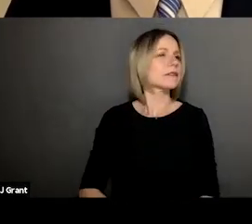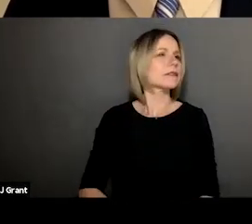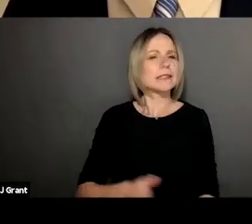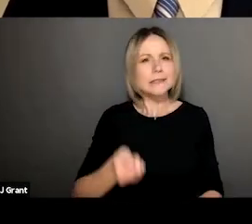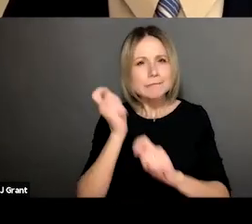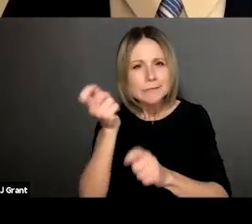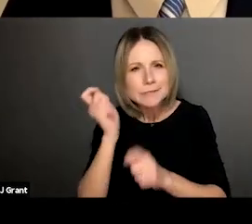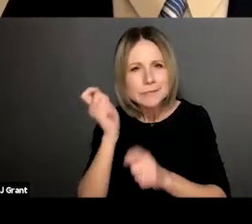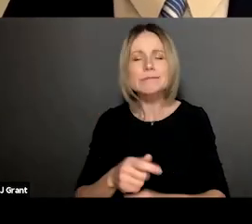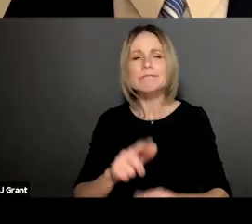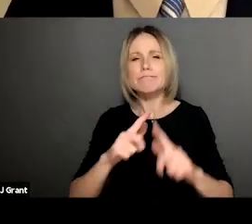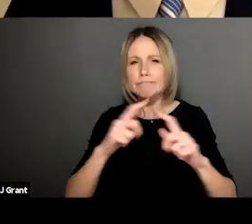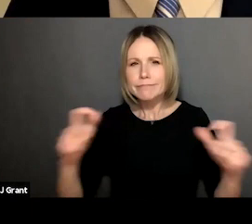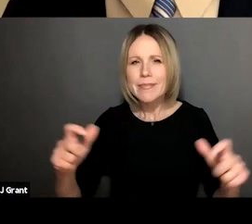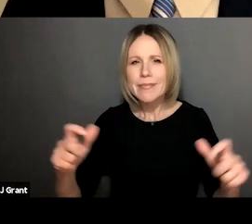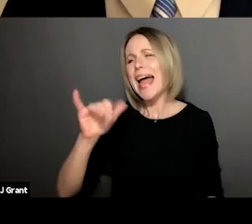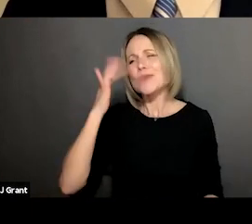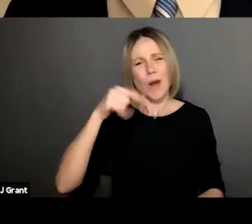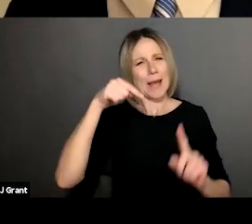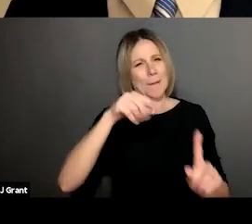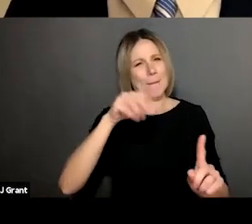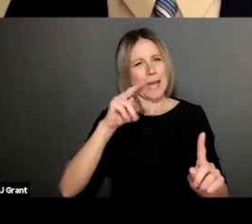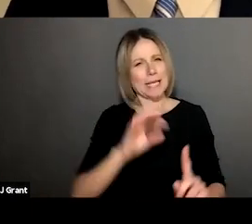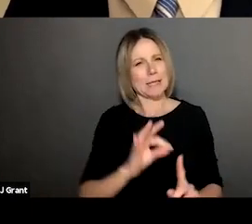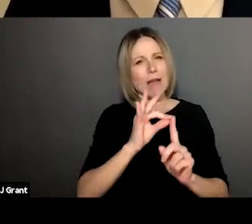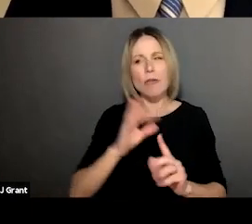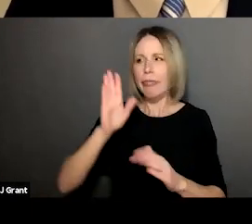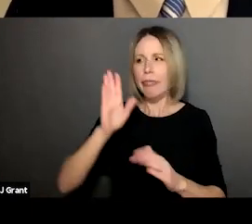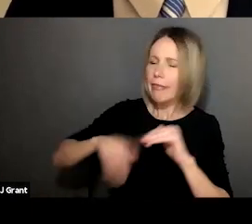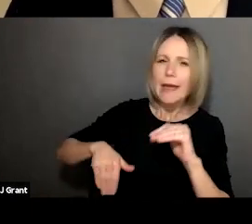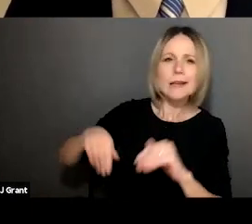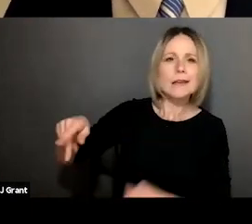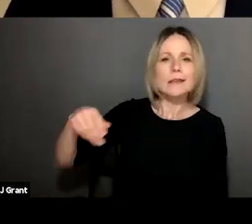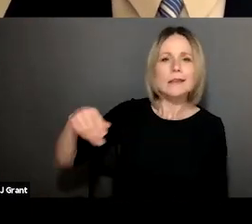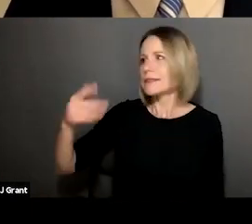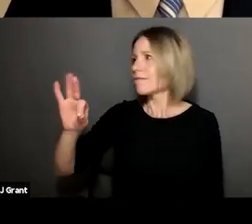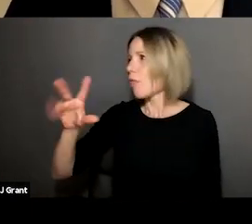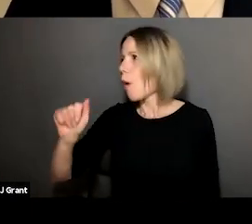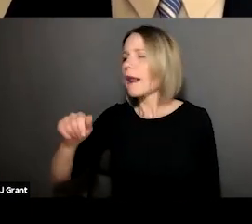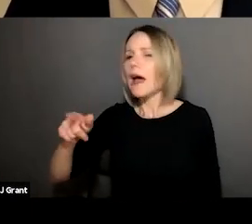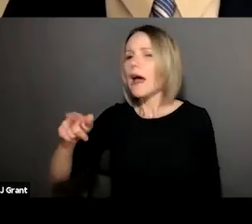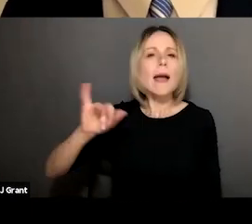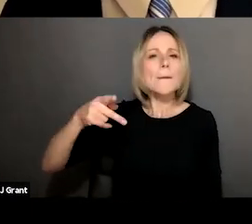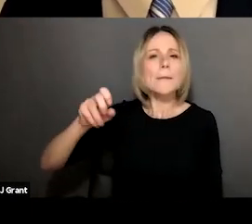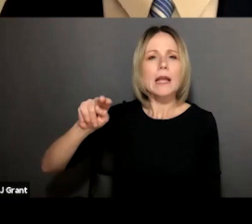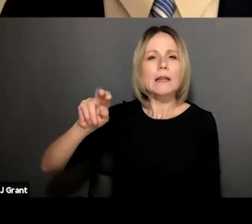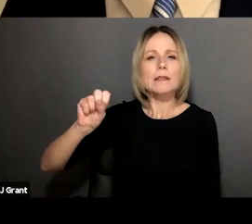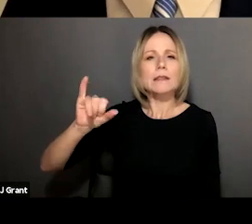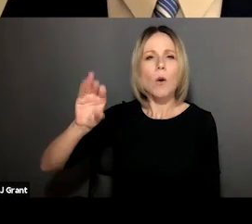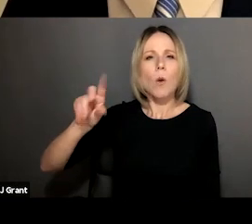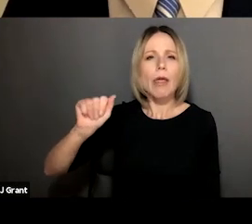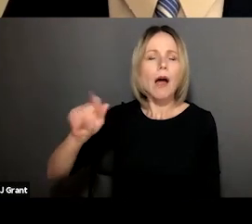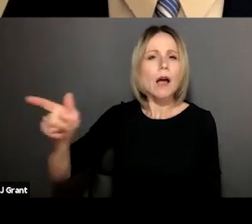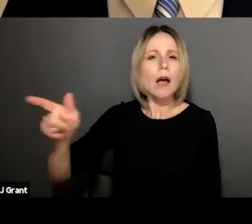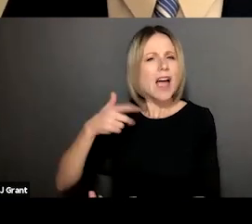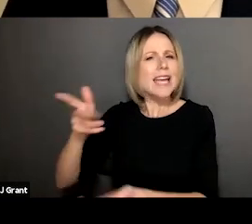it didn't happen to Pensacola or, you know, Eureka, California, that sort of thing. Even though those are port cities, they're not food destinations the way